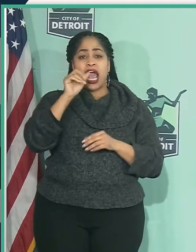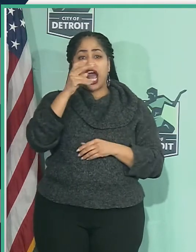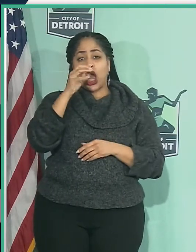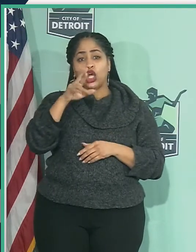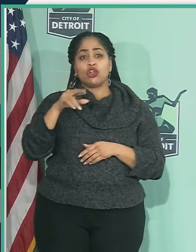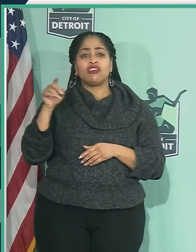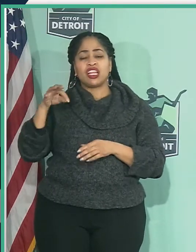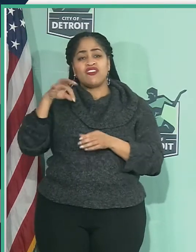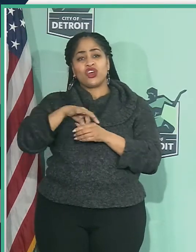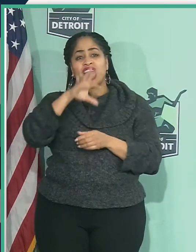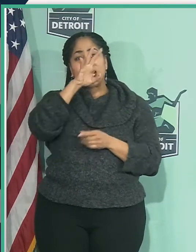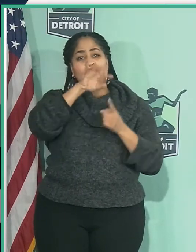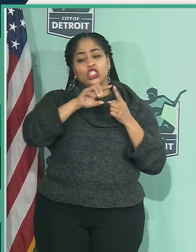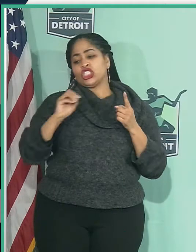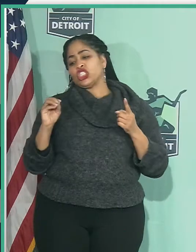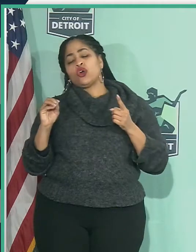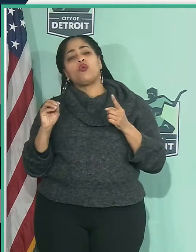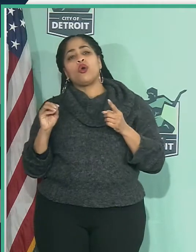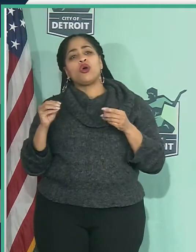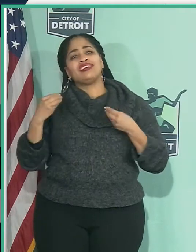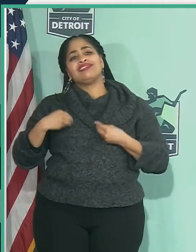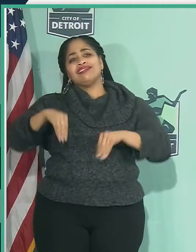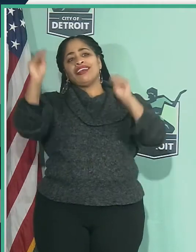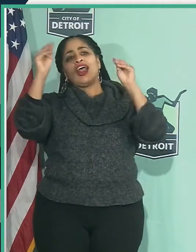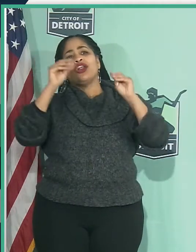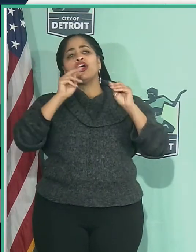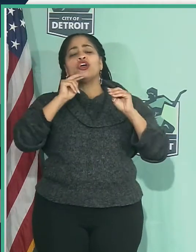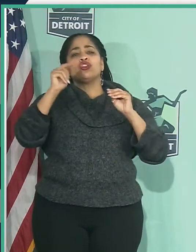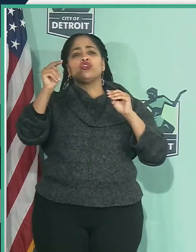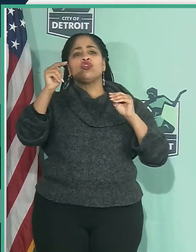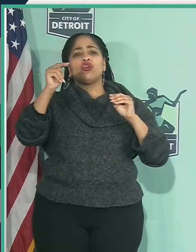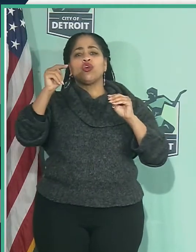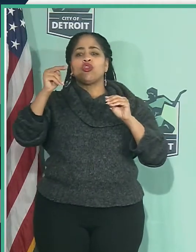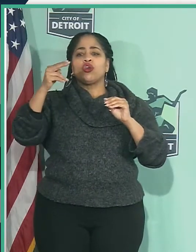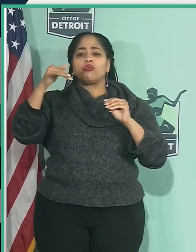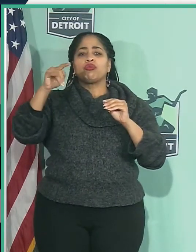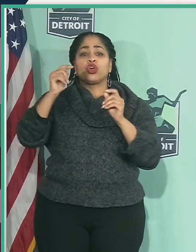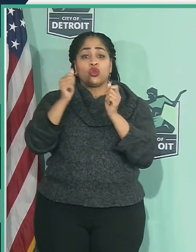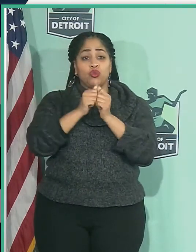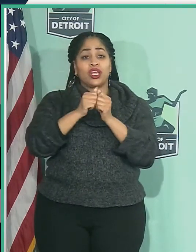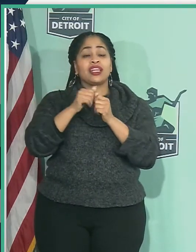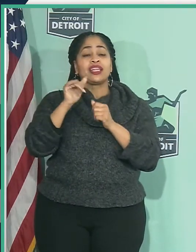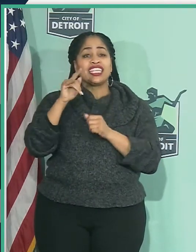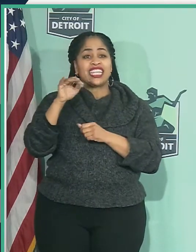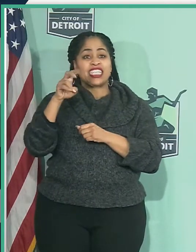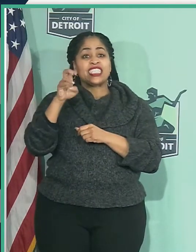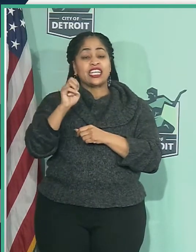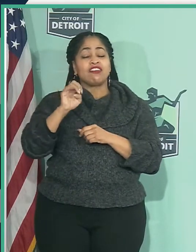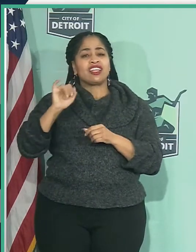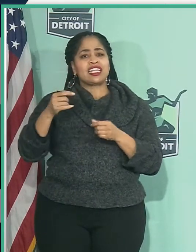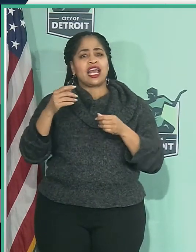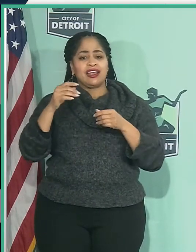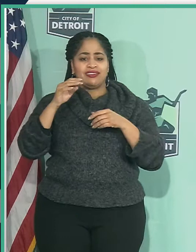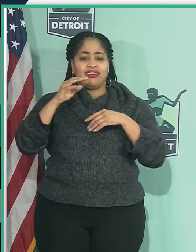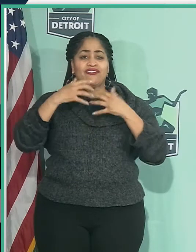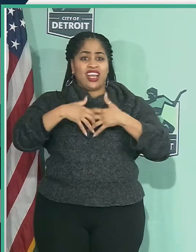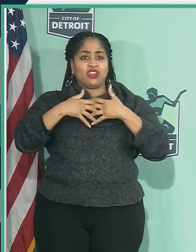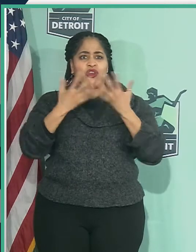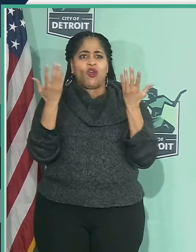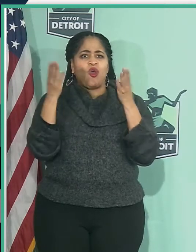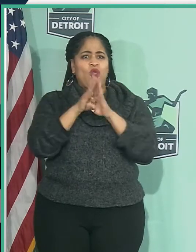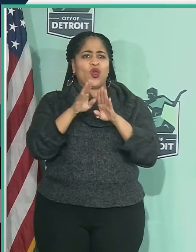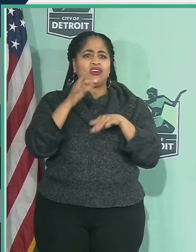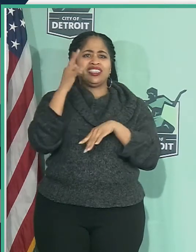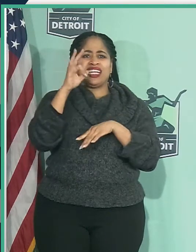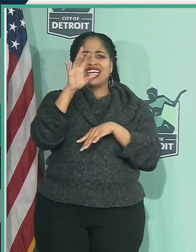voted 9-0 to sell to North Point with some incentives. That plant was closed in